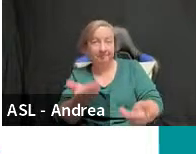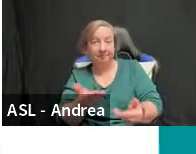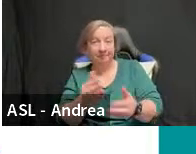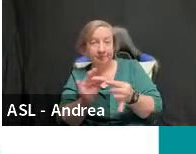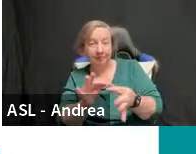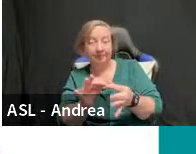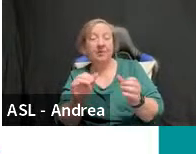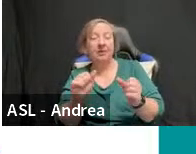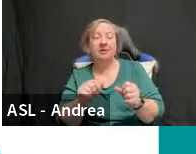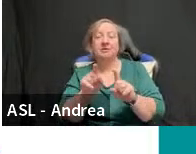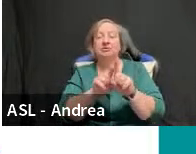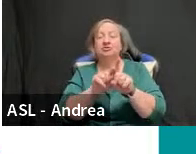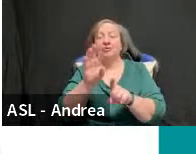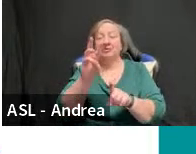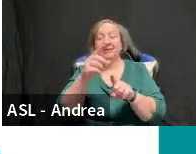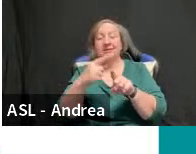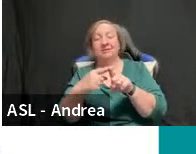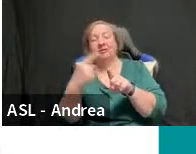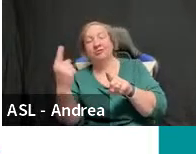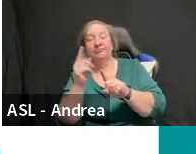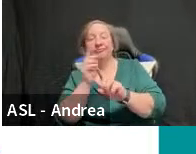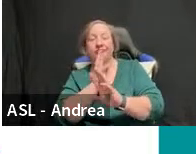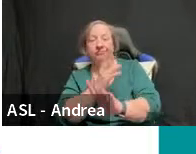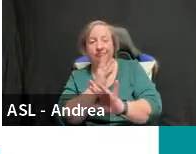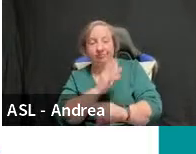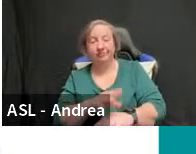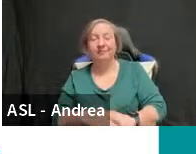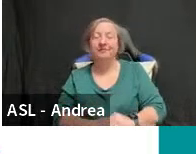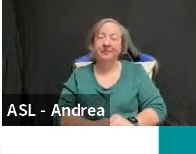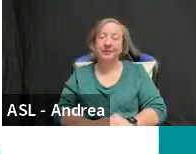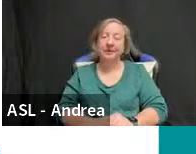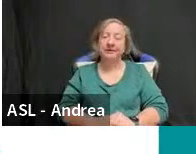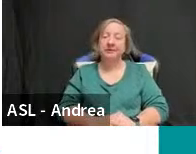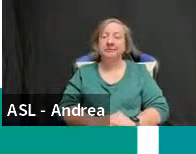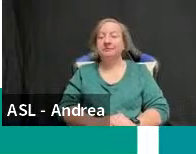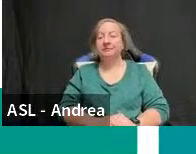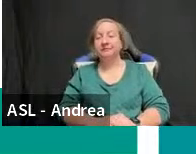use dial *6 to unmute yourself.